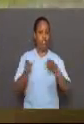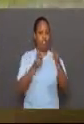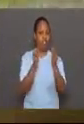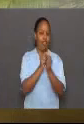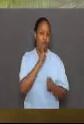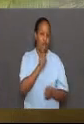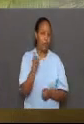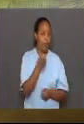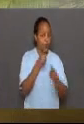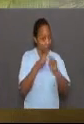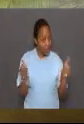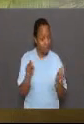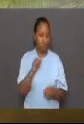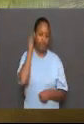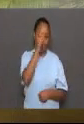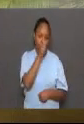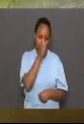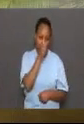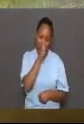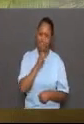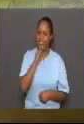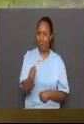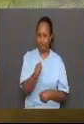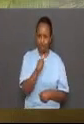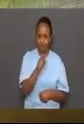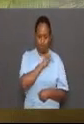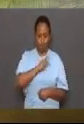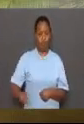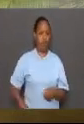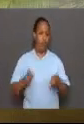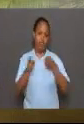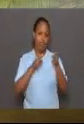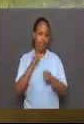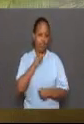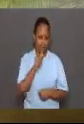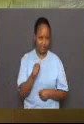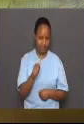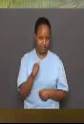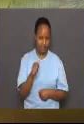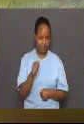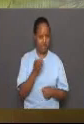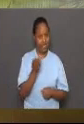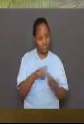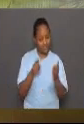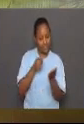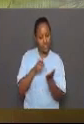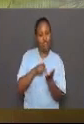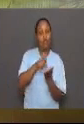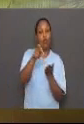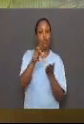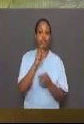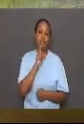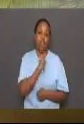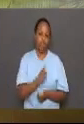However, Ethiopia is not a monarchy. It is a democracy,